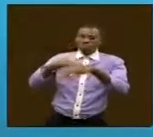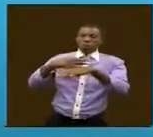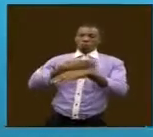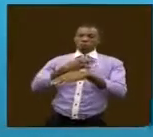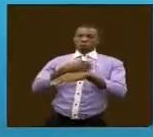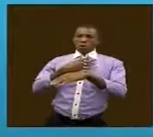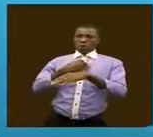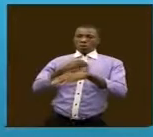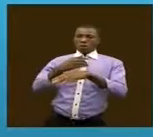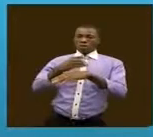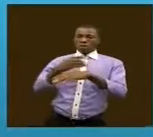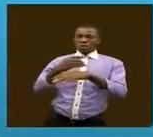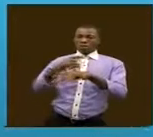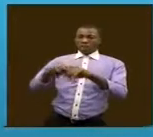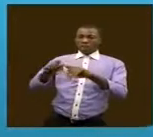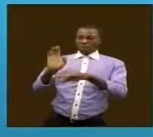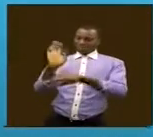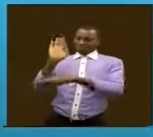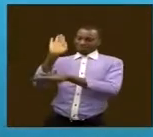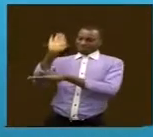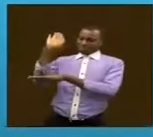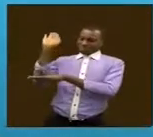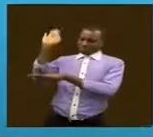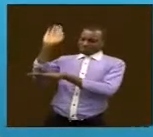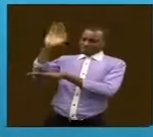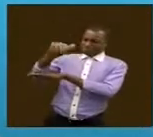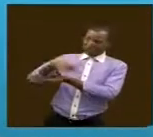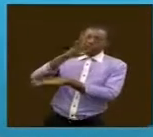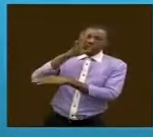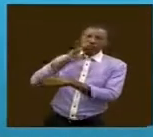day, the color changes.